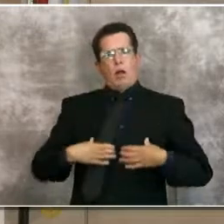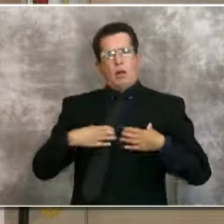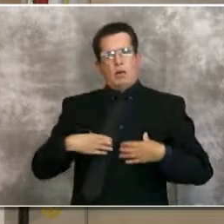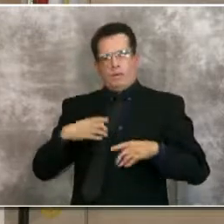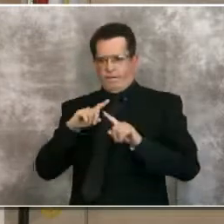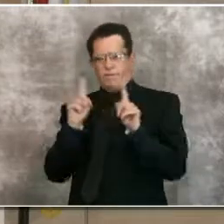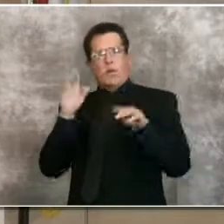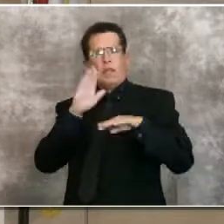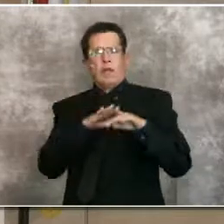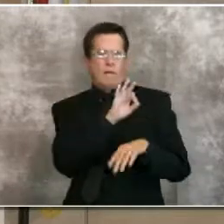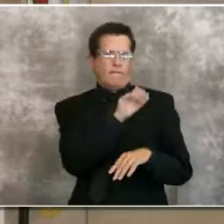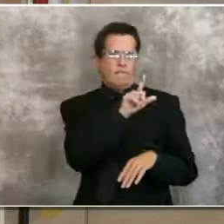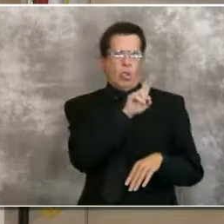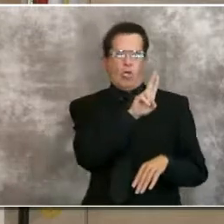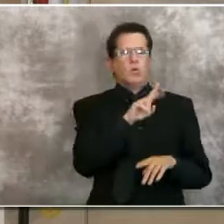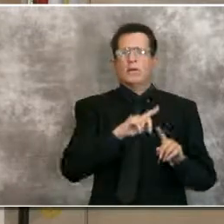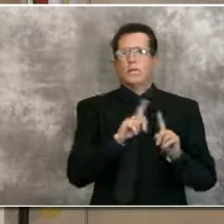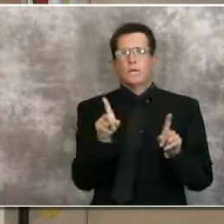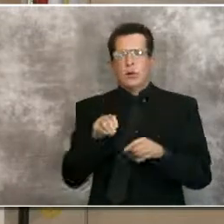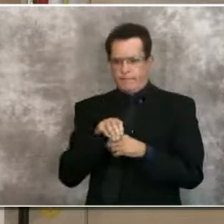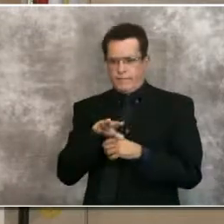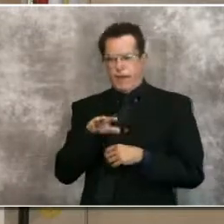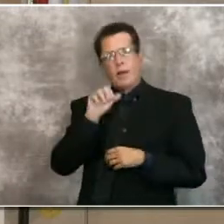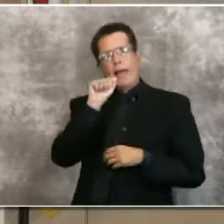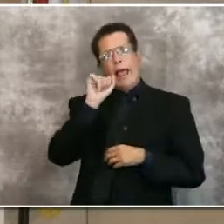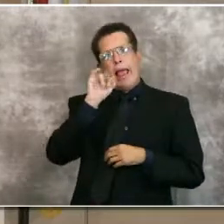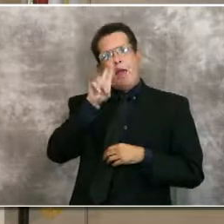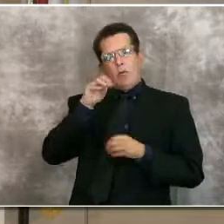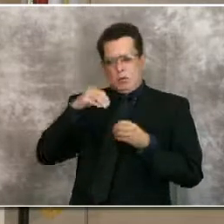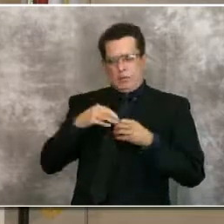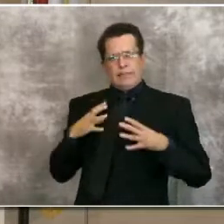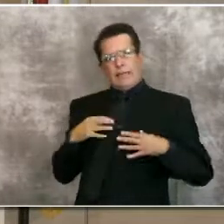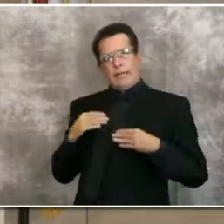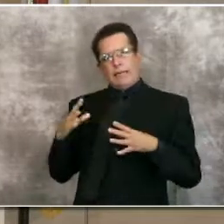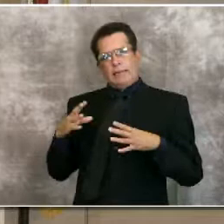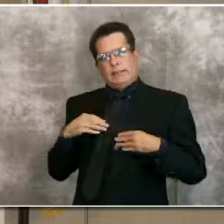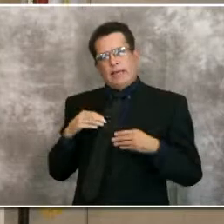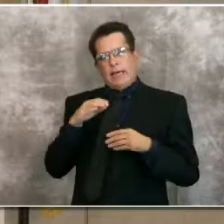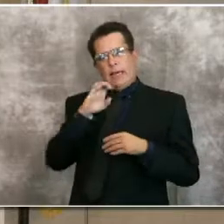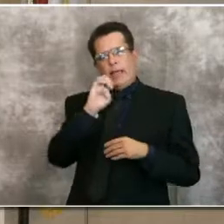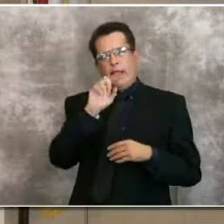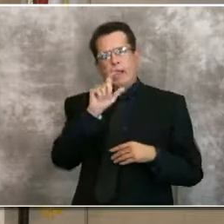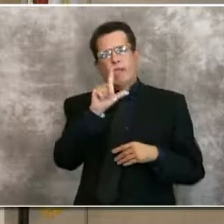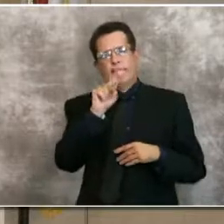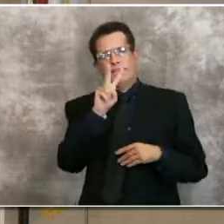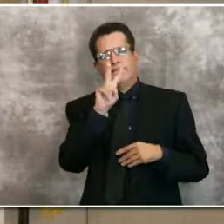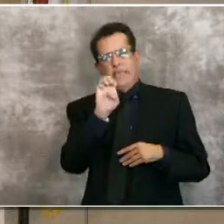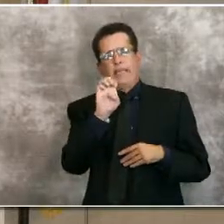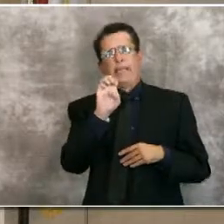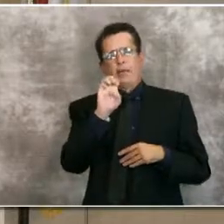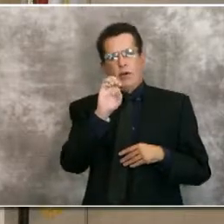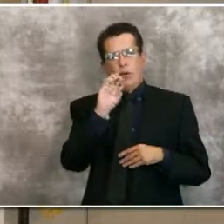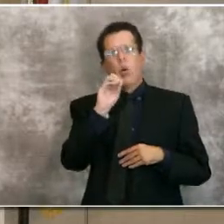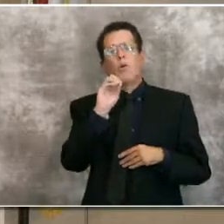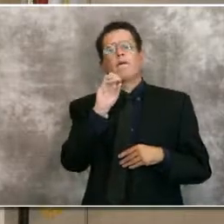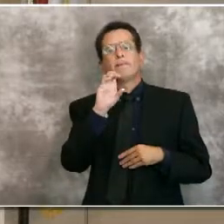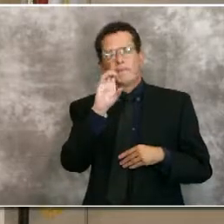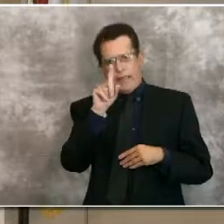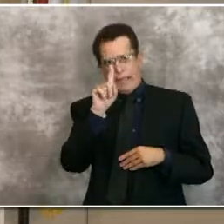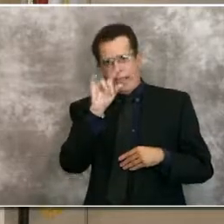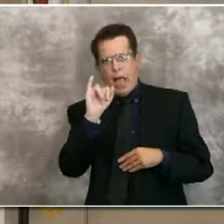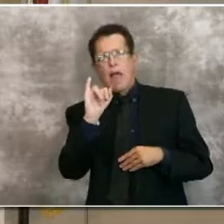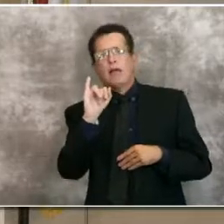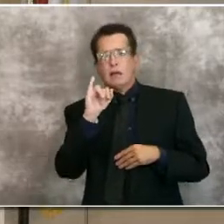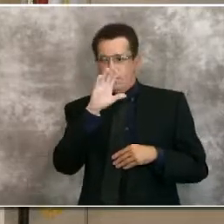the flu. Not only does it affect the little air sacs in your lungs that we call alveoli, but it affects the blood vessels in lungs as